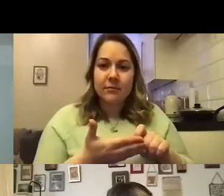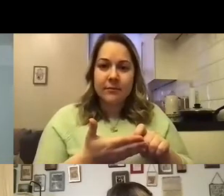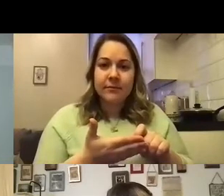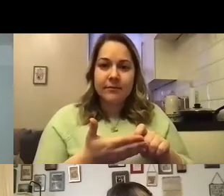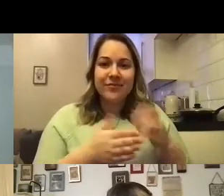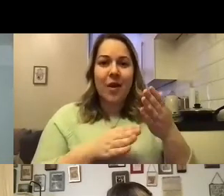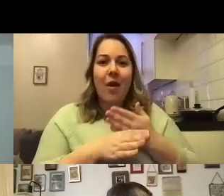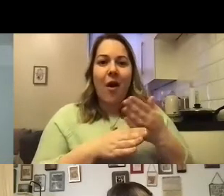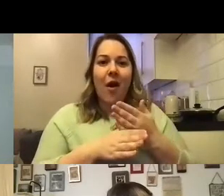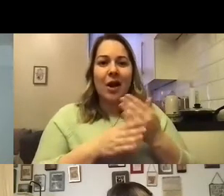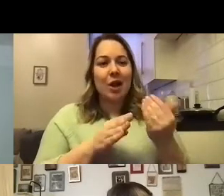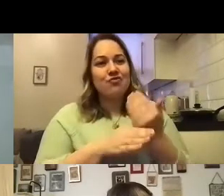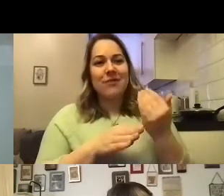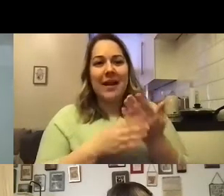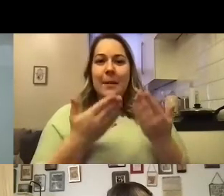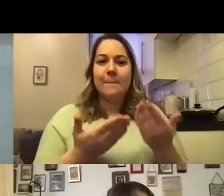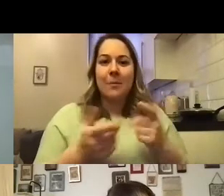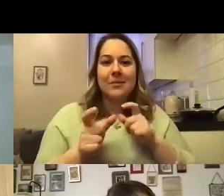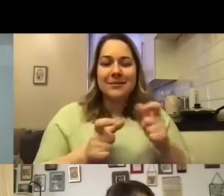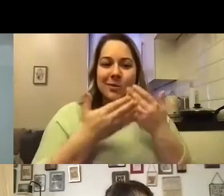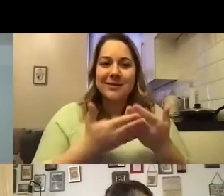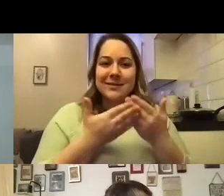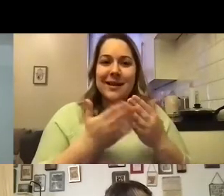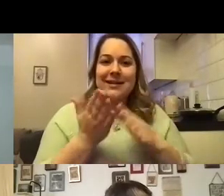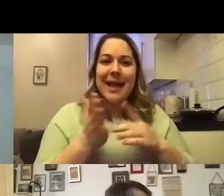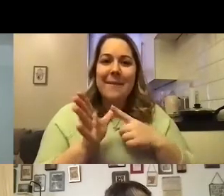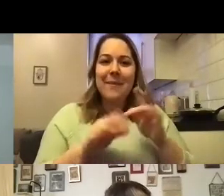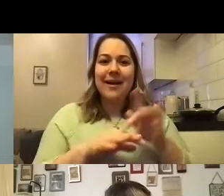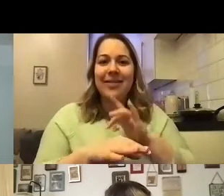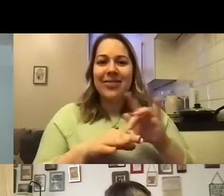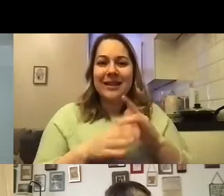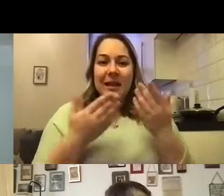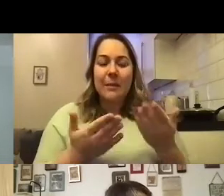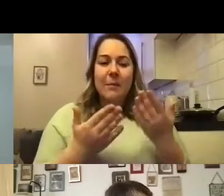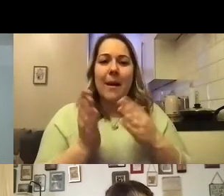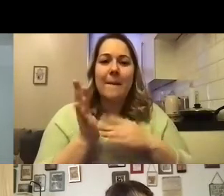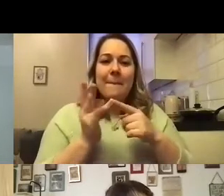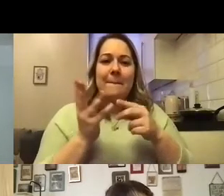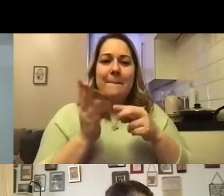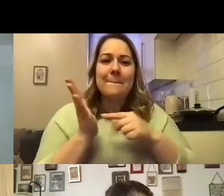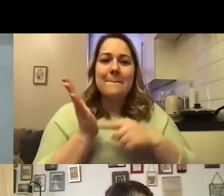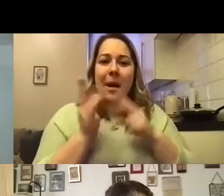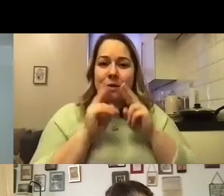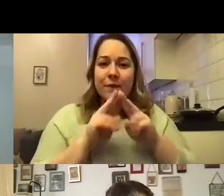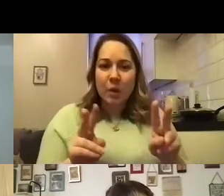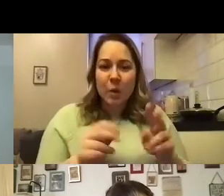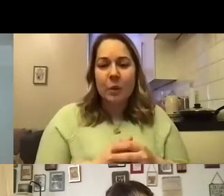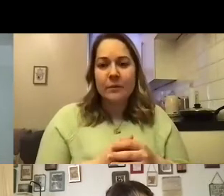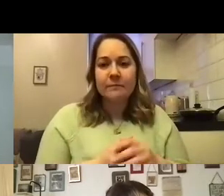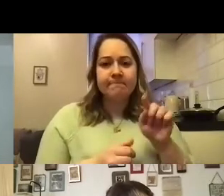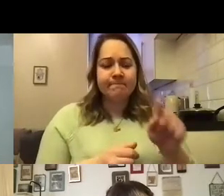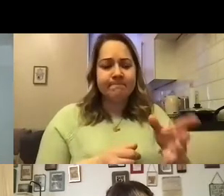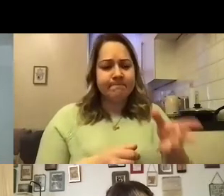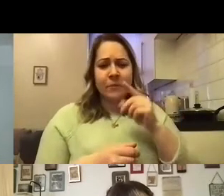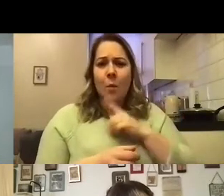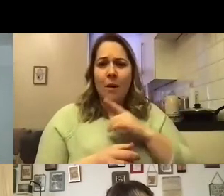Early career, I suppose. I'm currently studying on the Masters in Theatre Directing at Mount View. This came to my attention because I live in